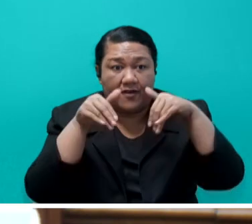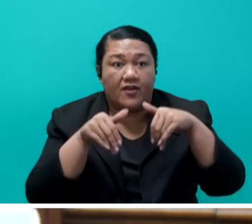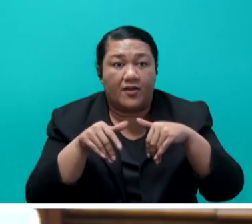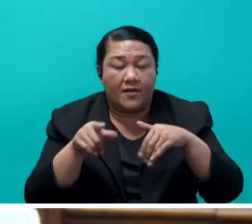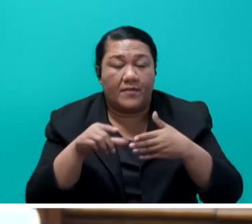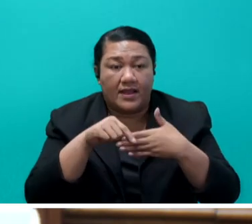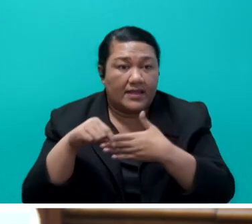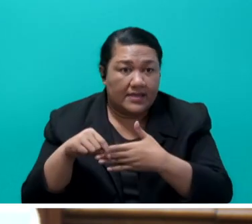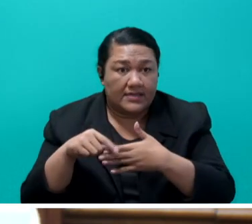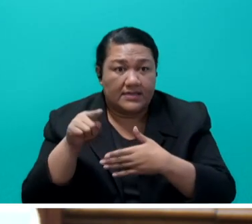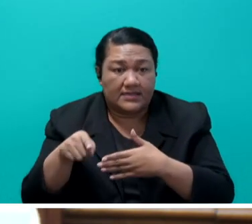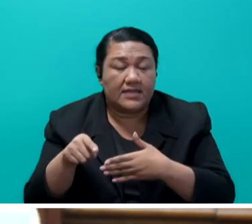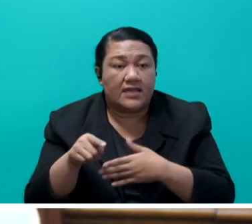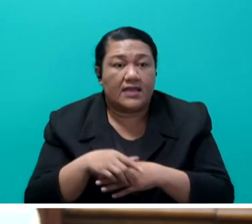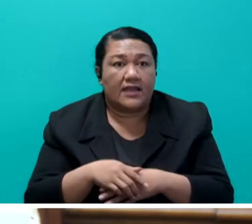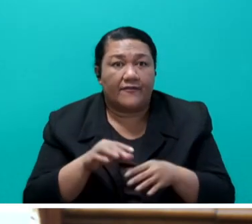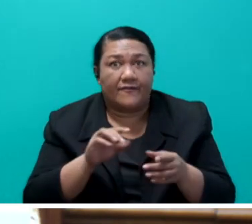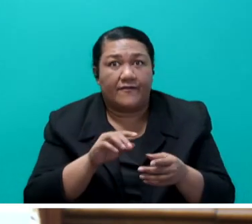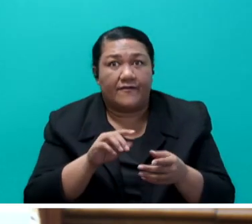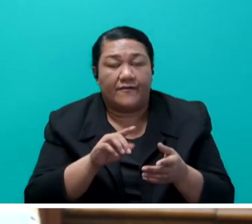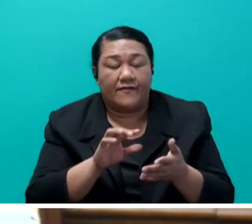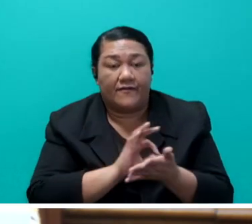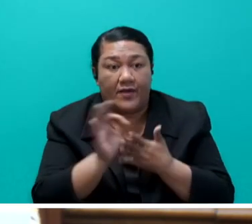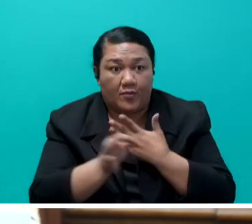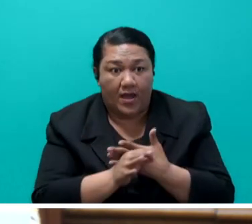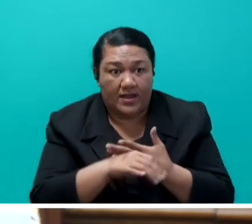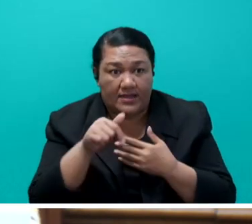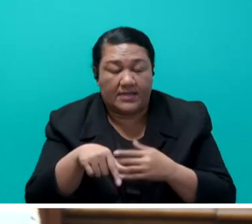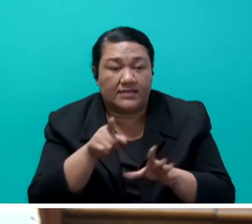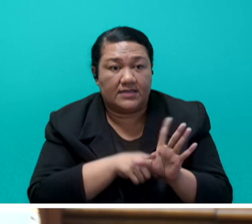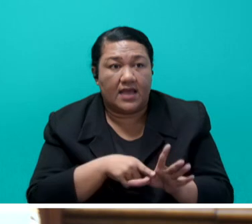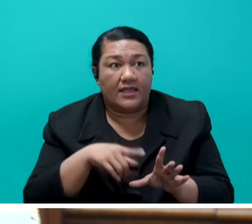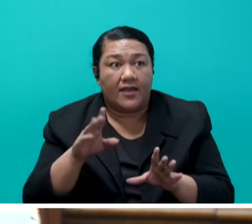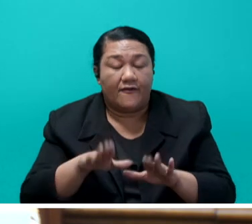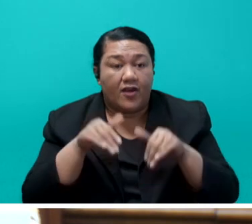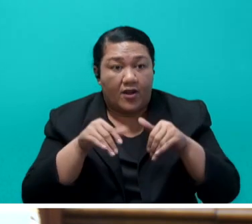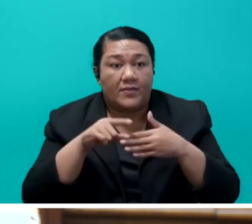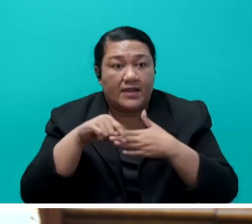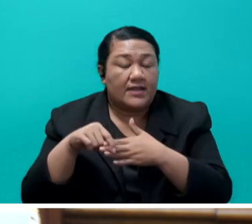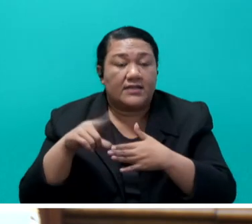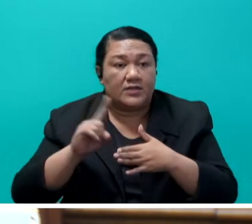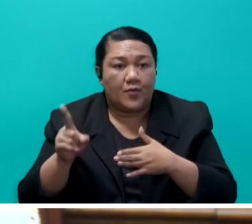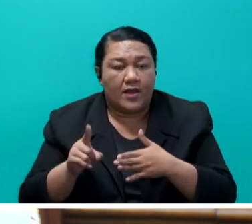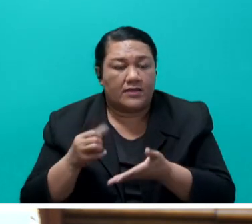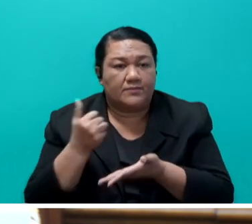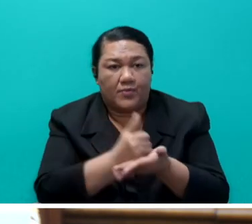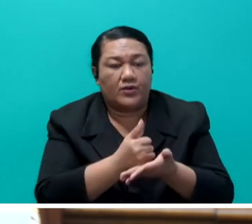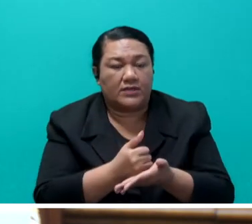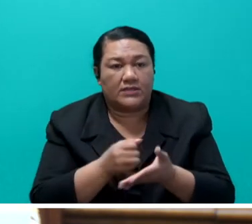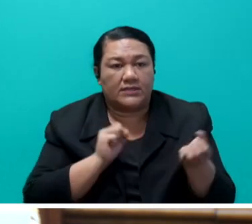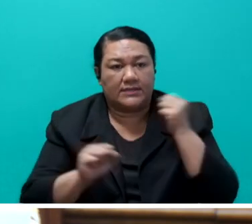Leaders Retreat in February of this year, the forum leaders supported the importance of science and